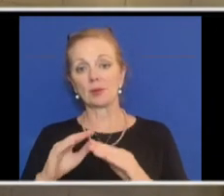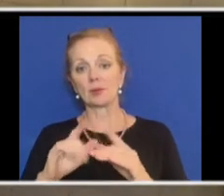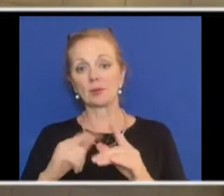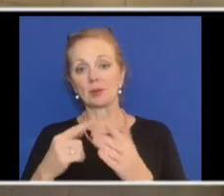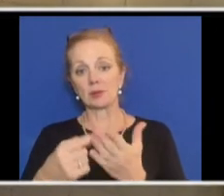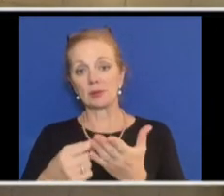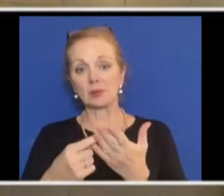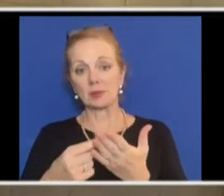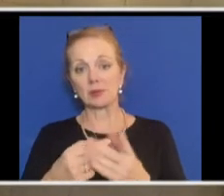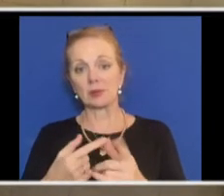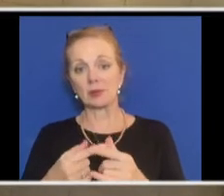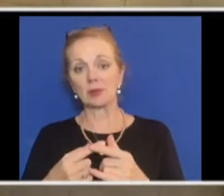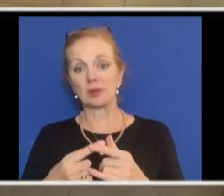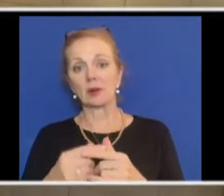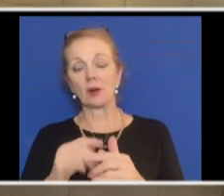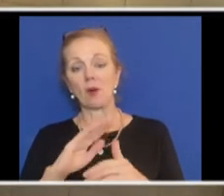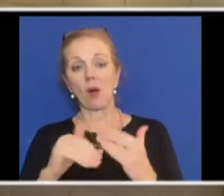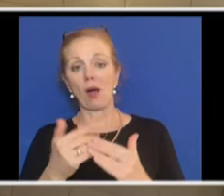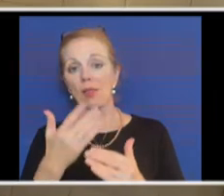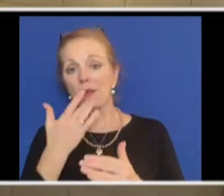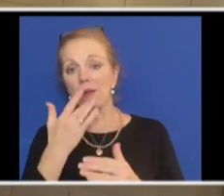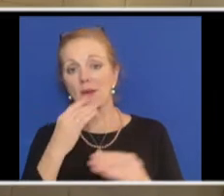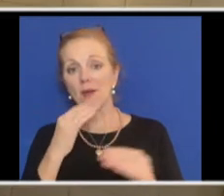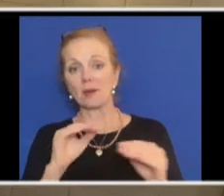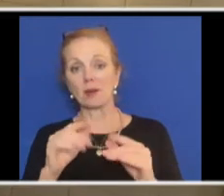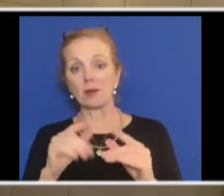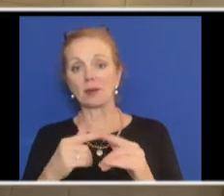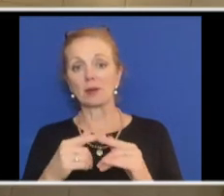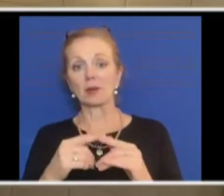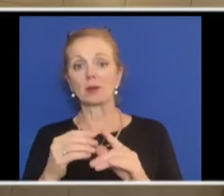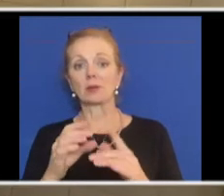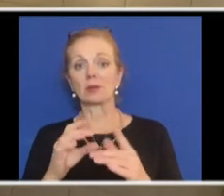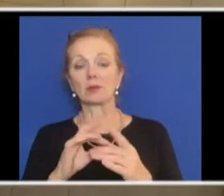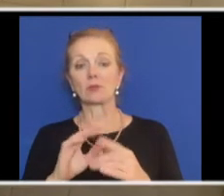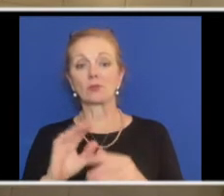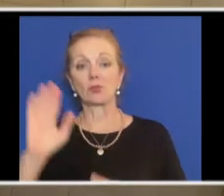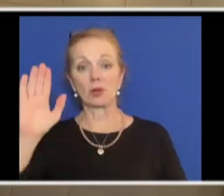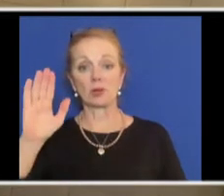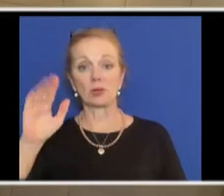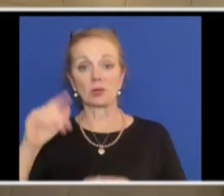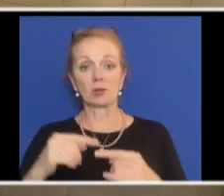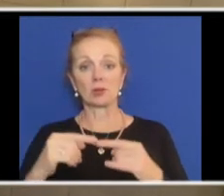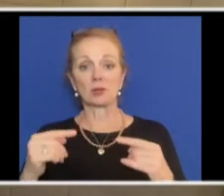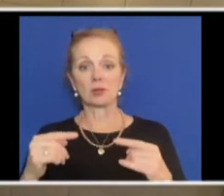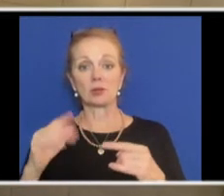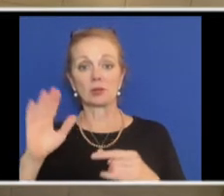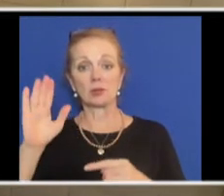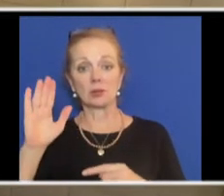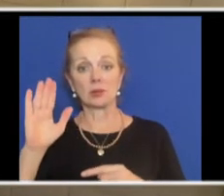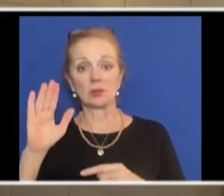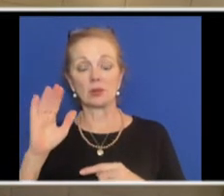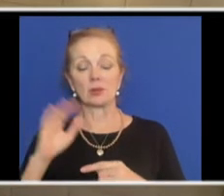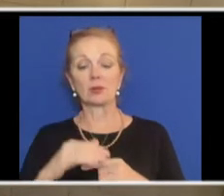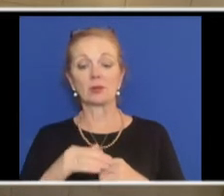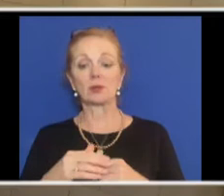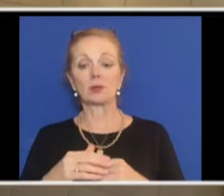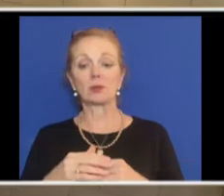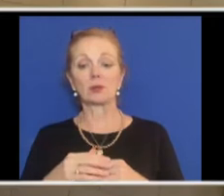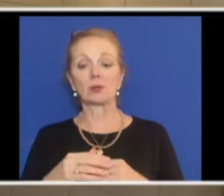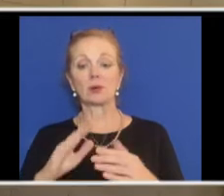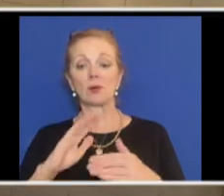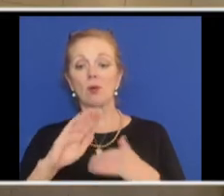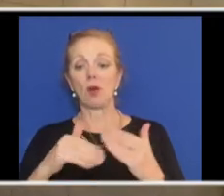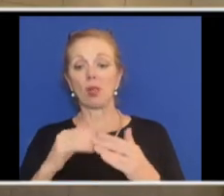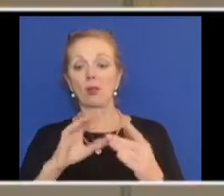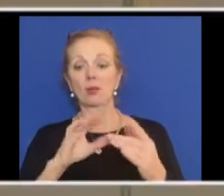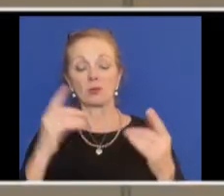hearing none all in favor of the motion appreciate your hand any opposition please raise your hand um it's unanimous we move on